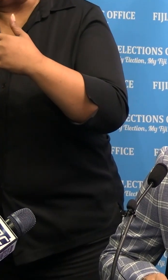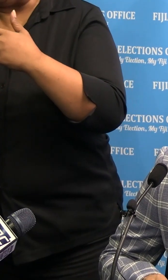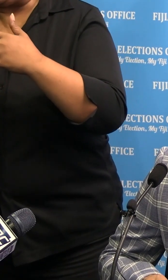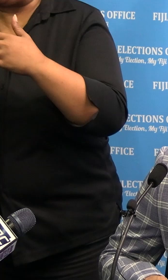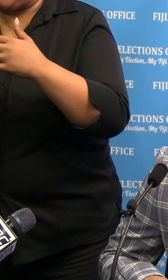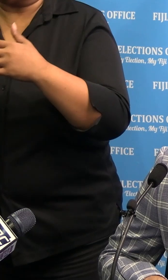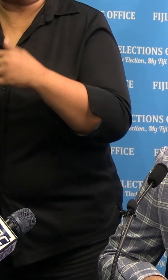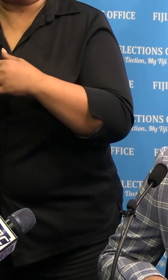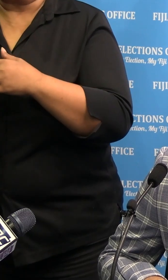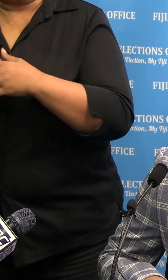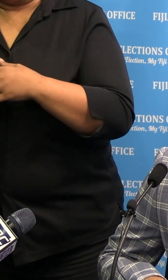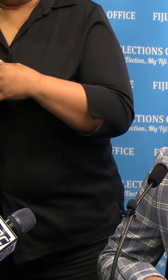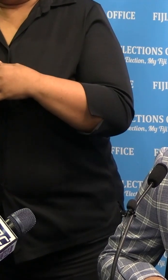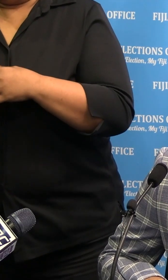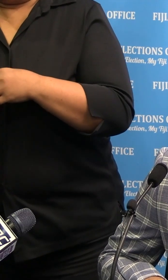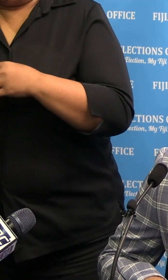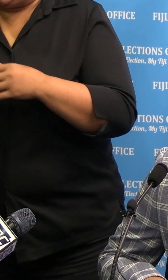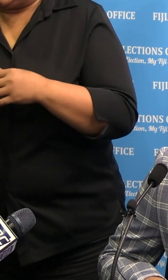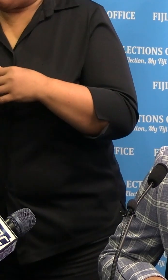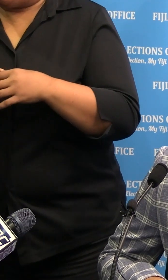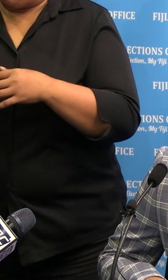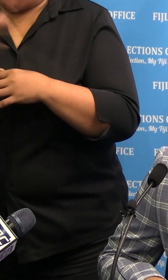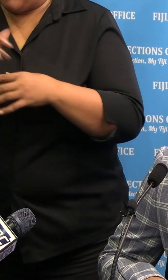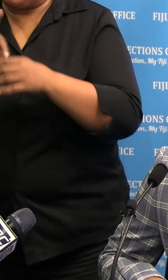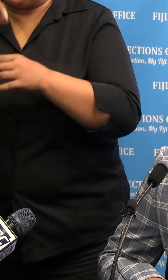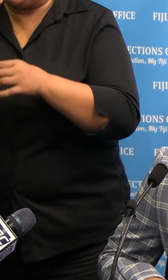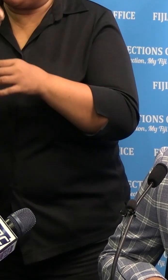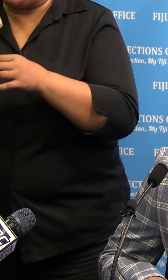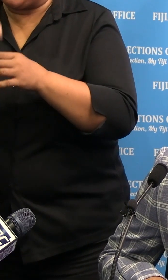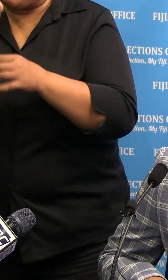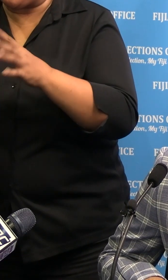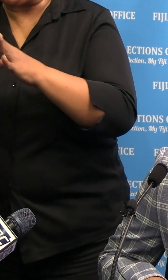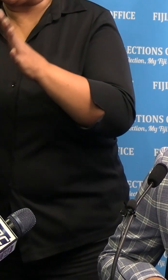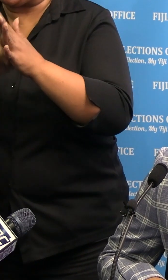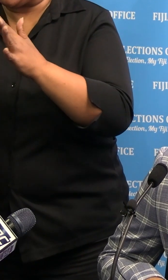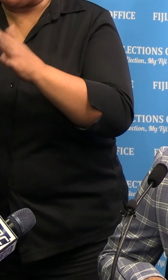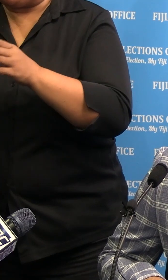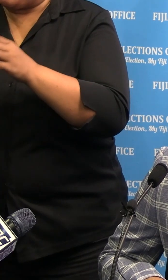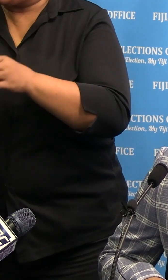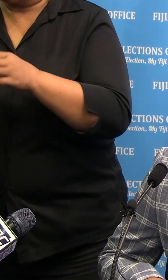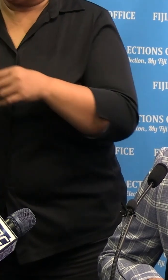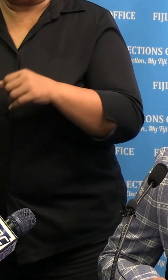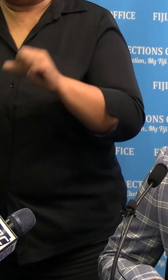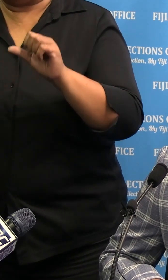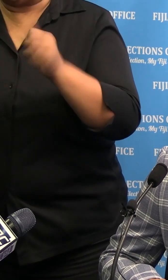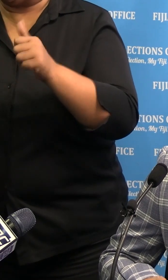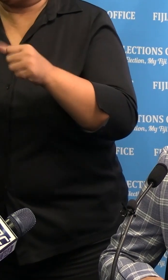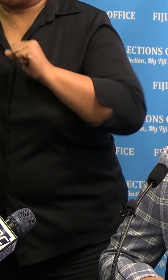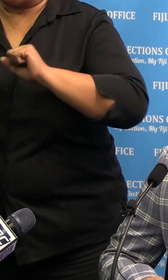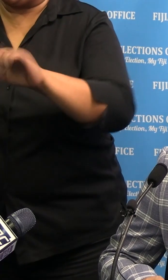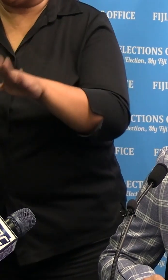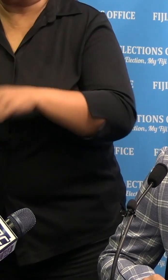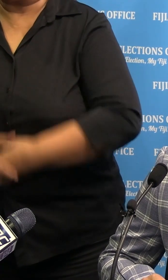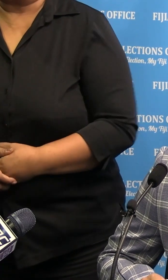All 613 pre-polling venues have completed, and based on this, ladies and gentlemen, we can tell you that